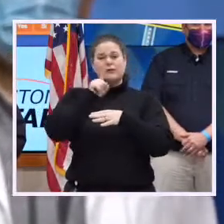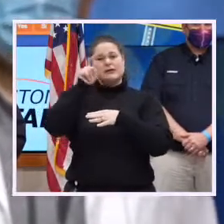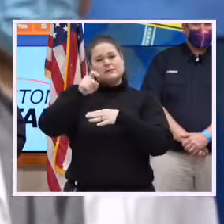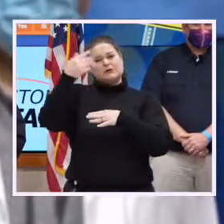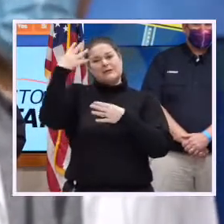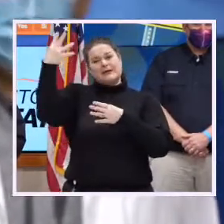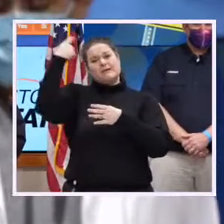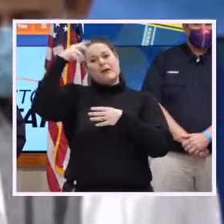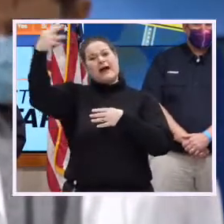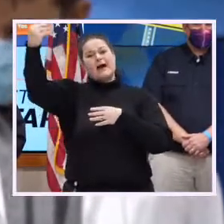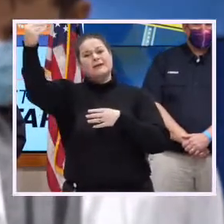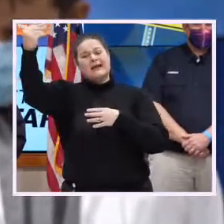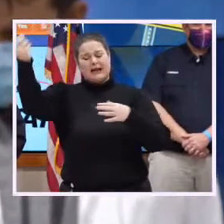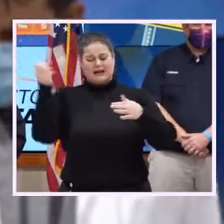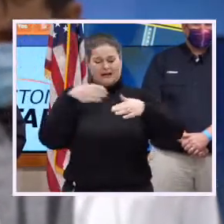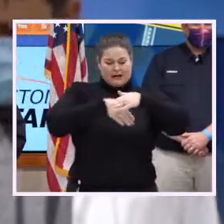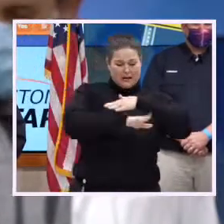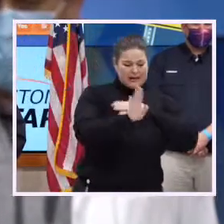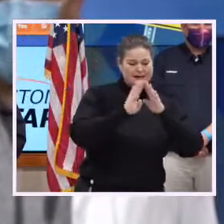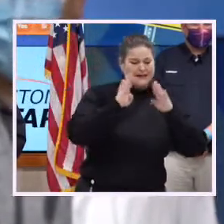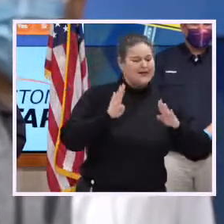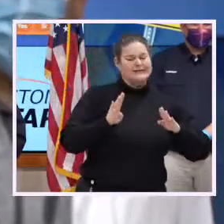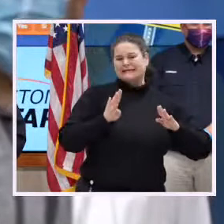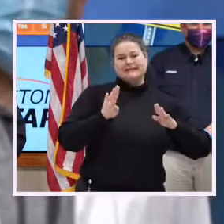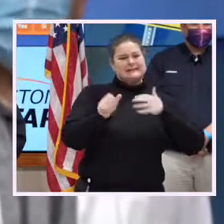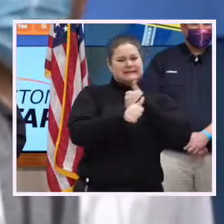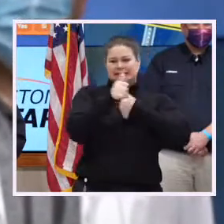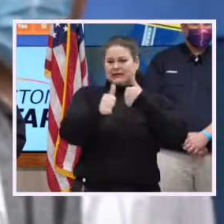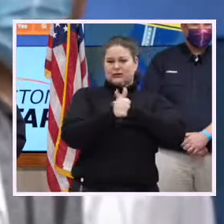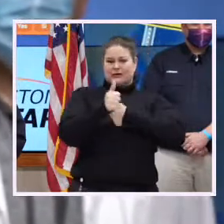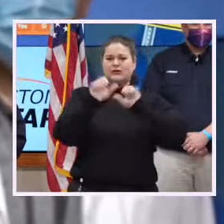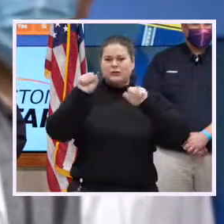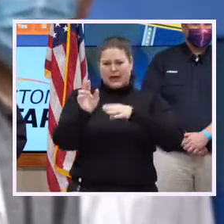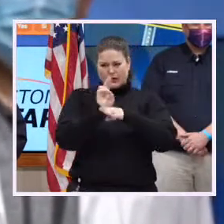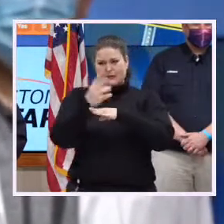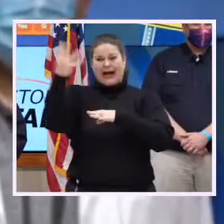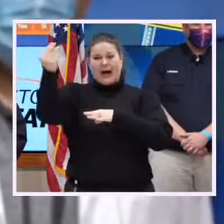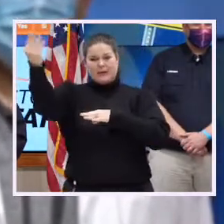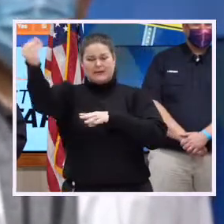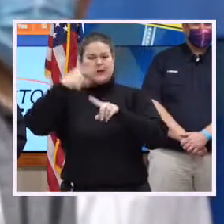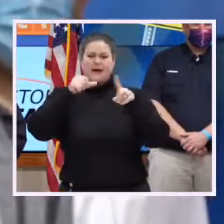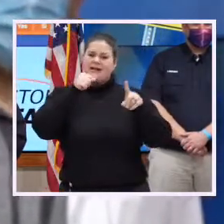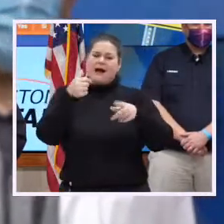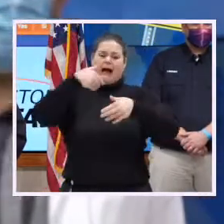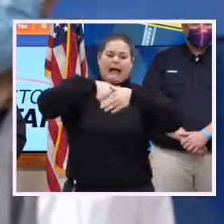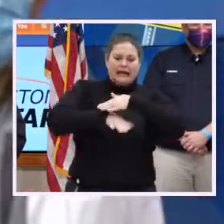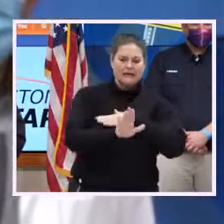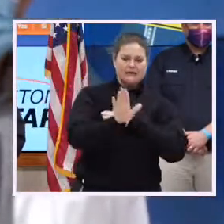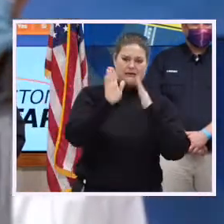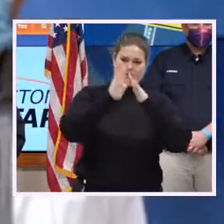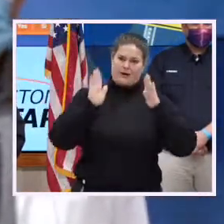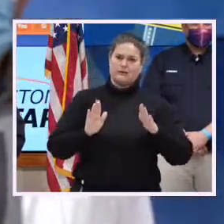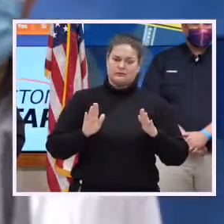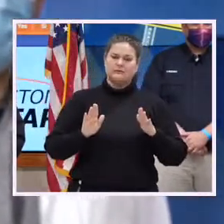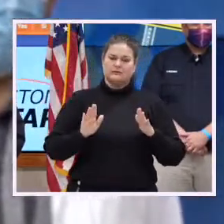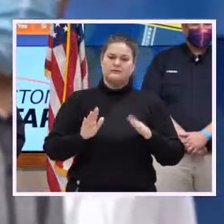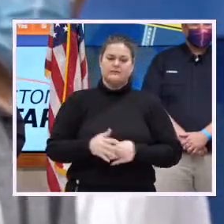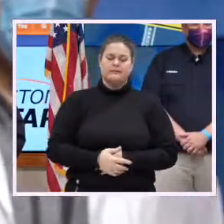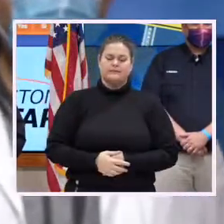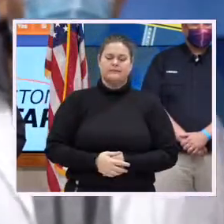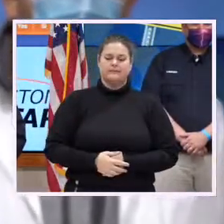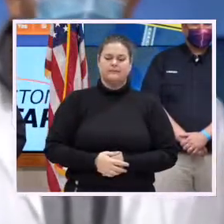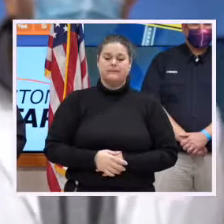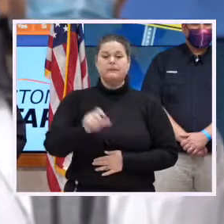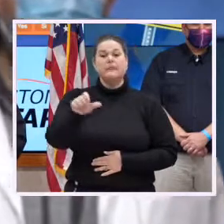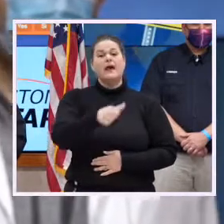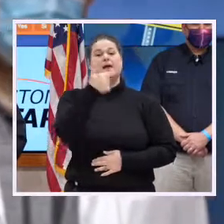equipment to stay warm, just don't use it in your home. Keep it away from your home. Water is another